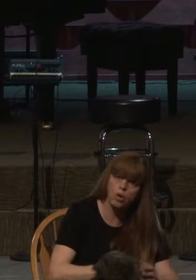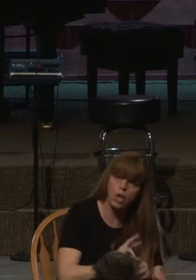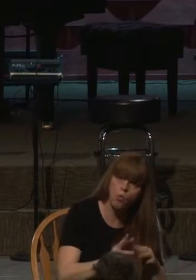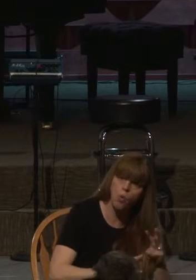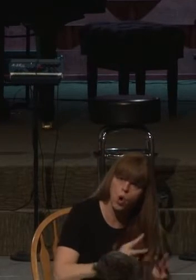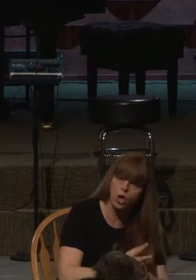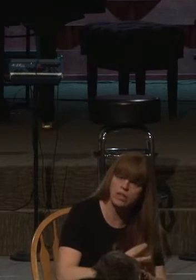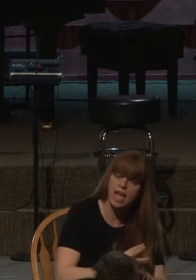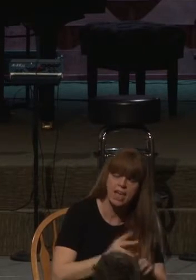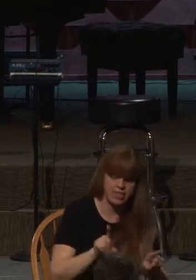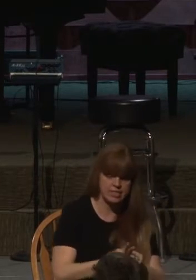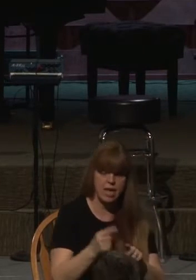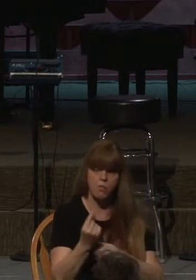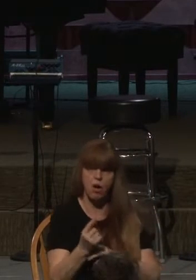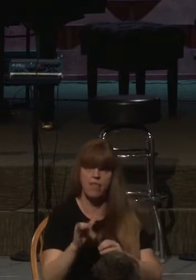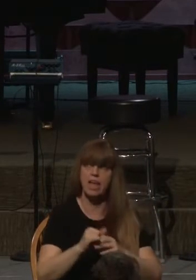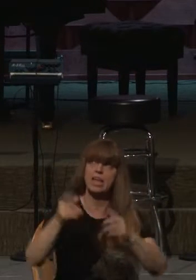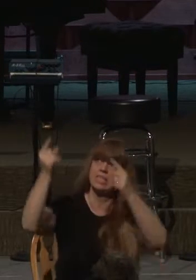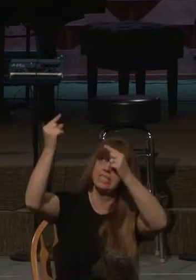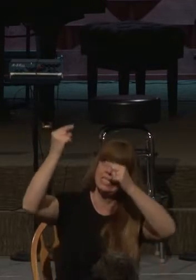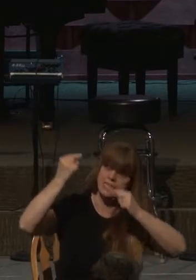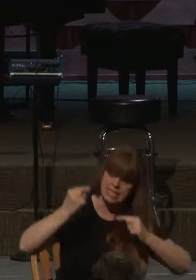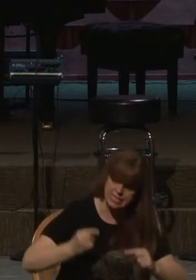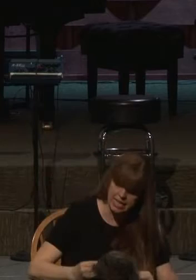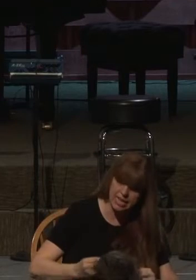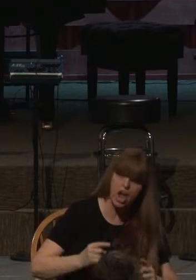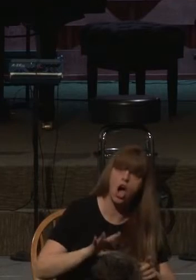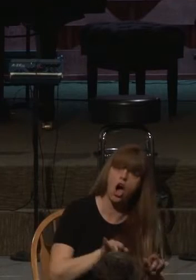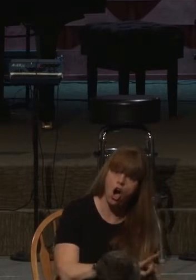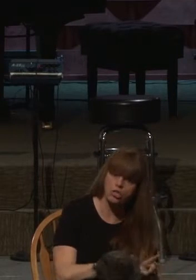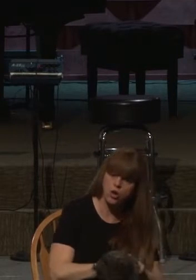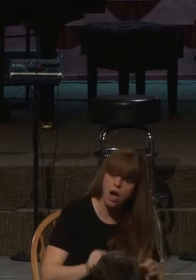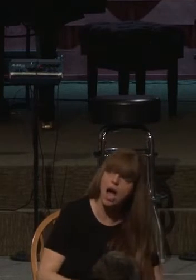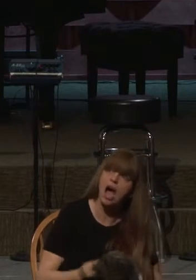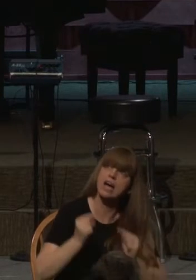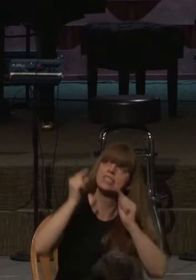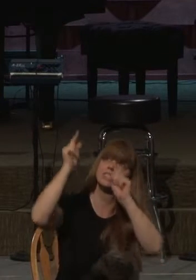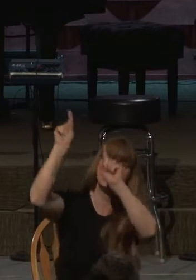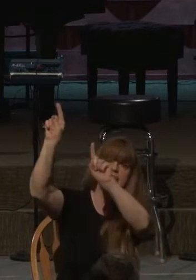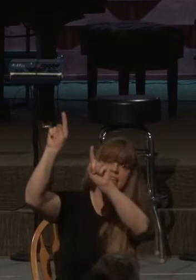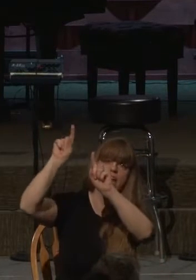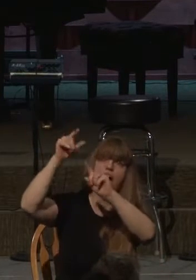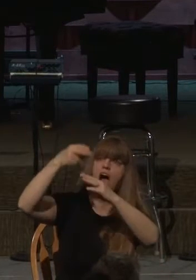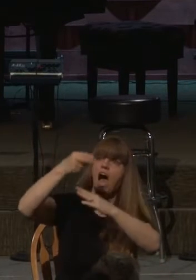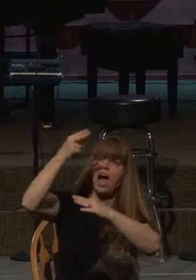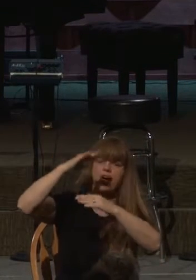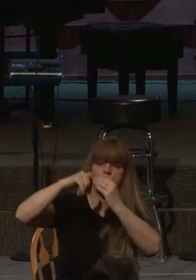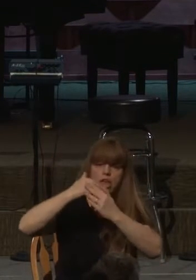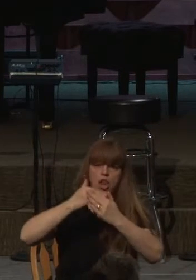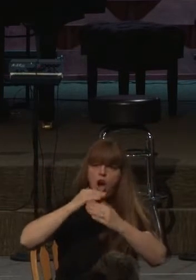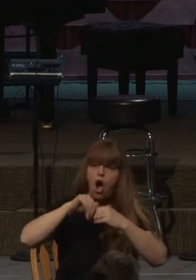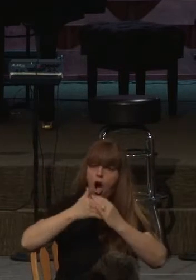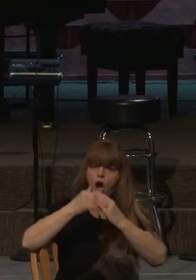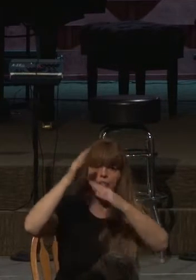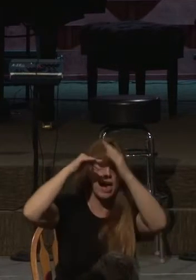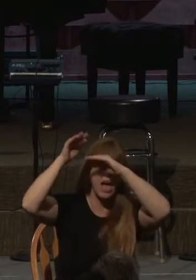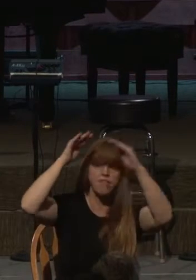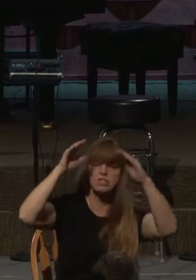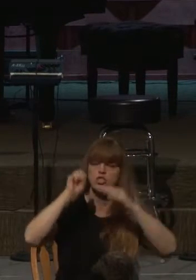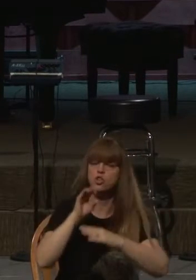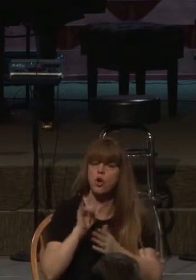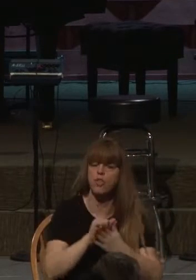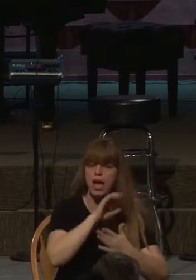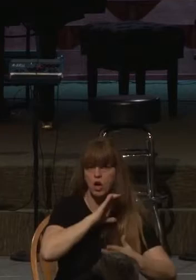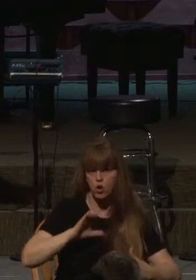one who descended is the one who ascended higher than all the heavens so that he, that is Christ,